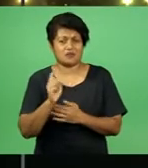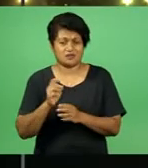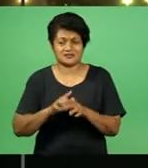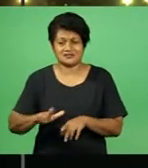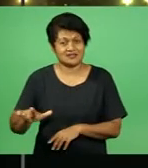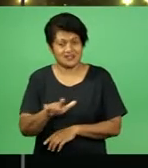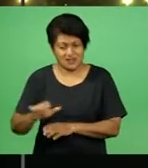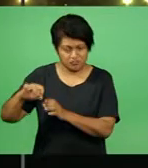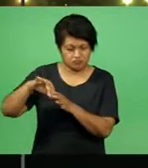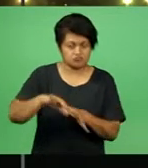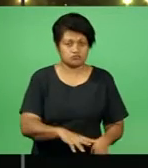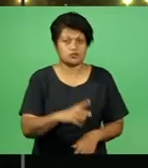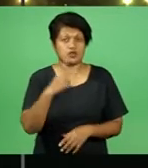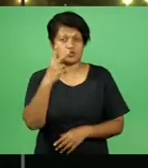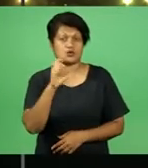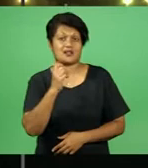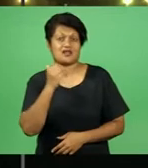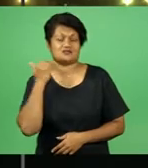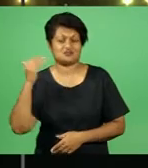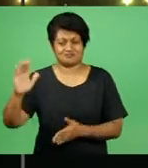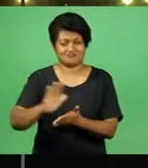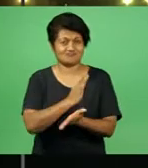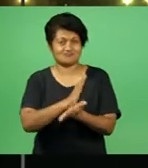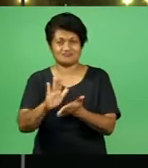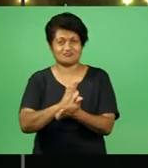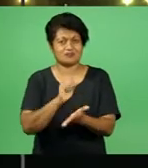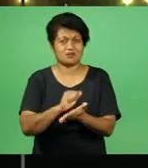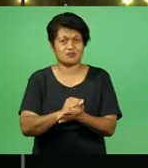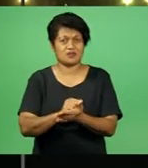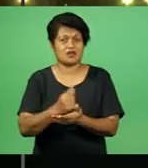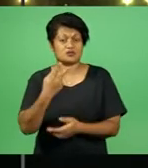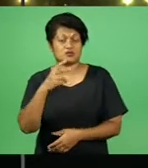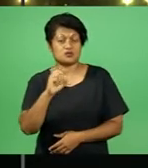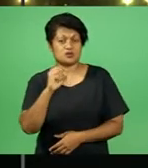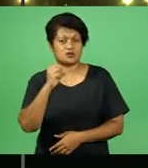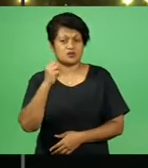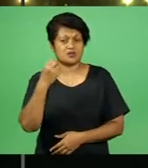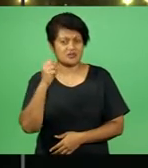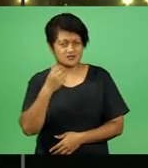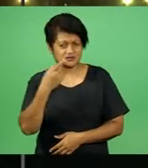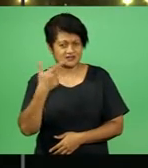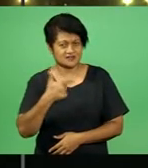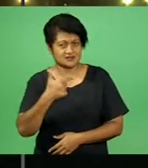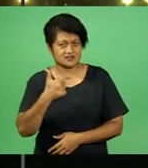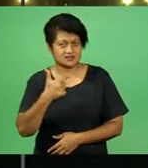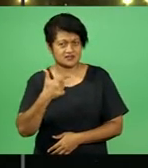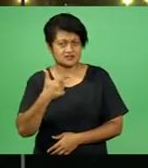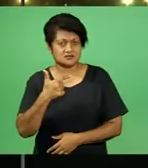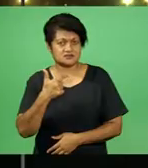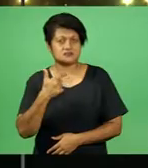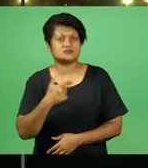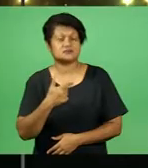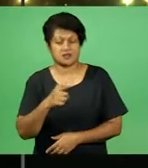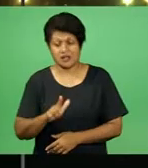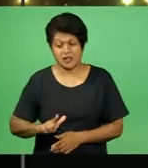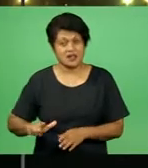last month. 2 classrooms were damaged at the Yandua Island Primary School in 2017, in a